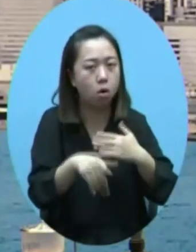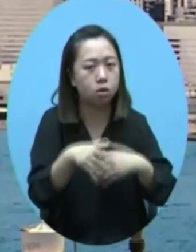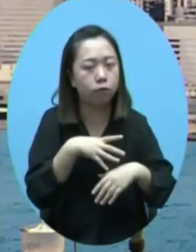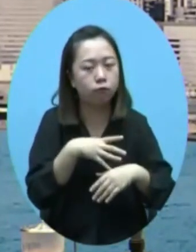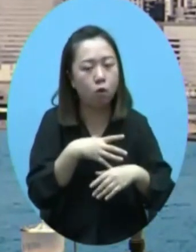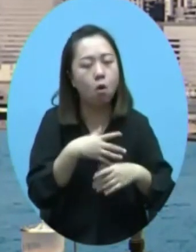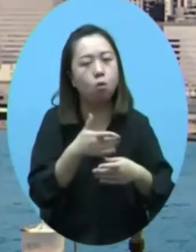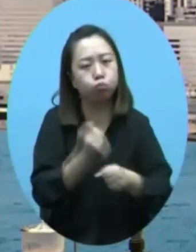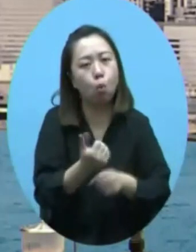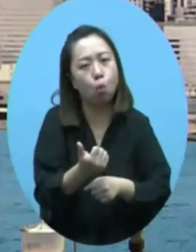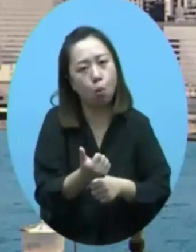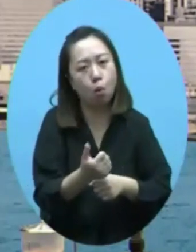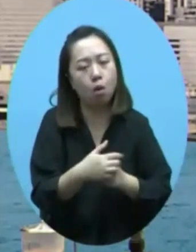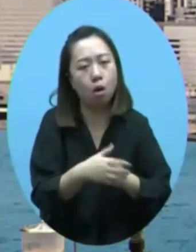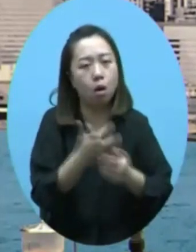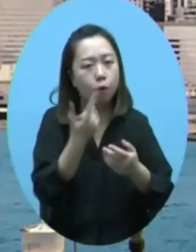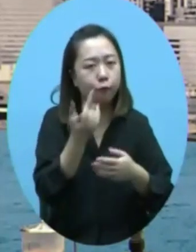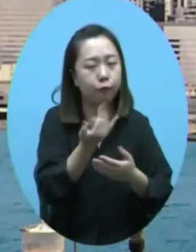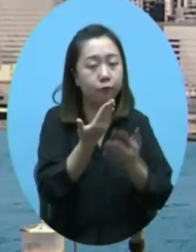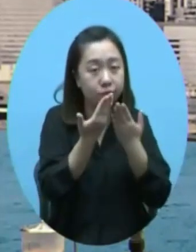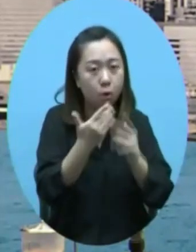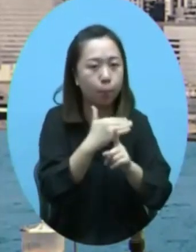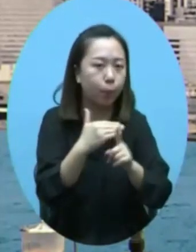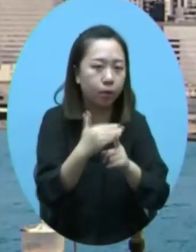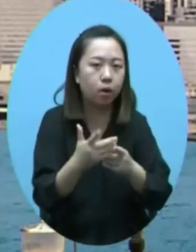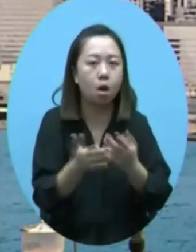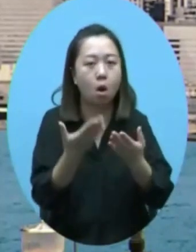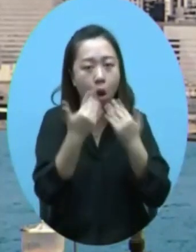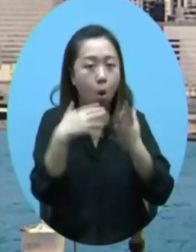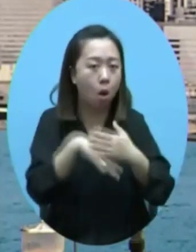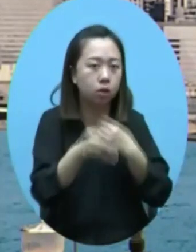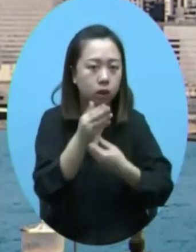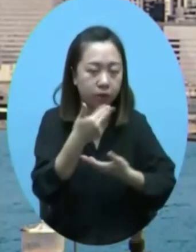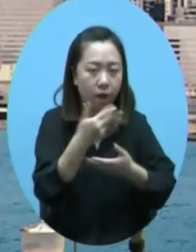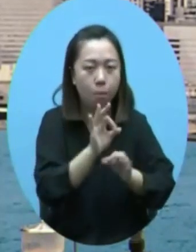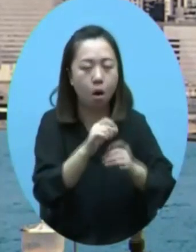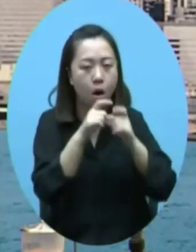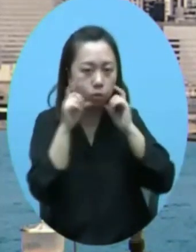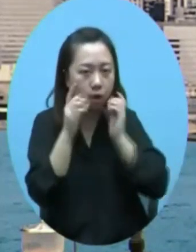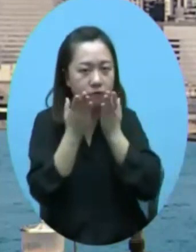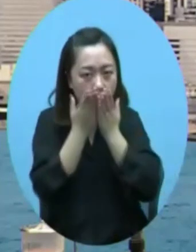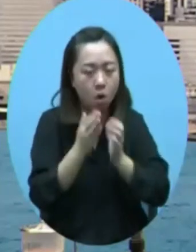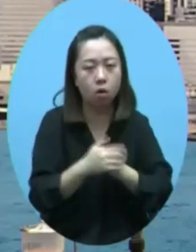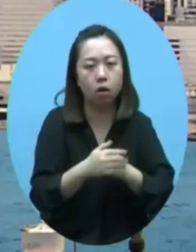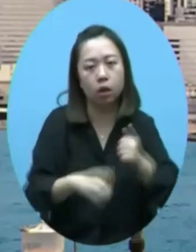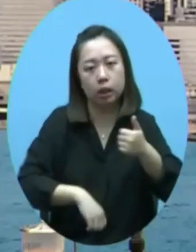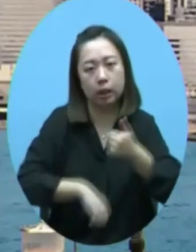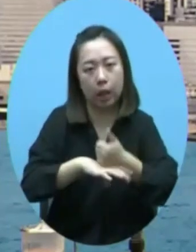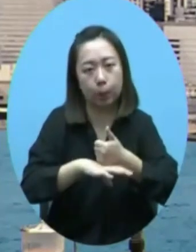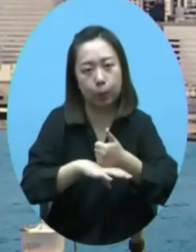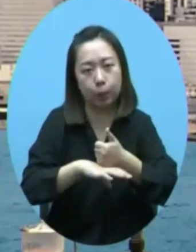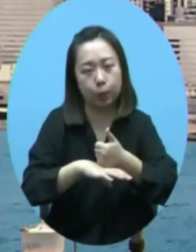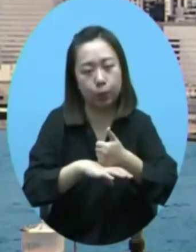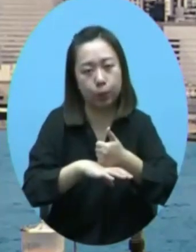situation, and actually the infection control measures were quite well. Many just went to school for half a day, didn't eat there, and they